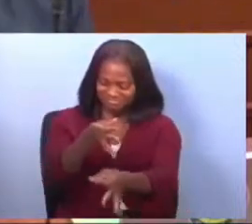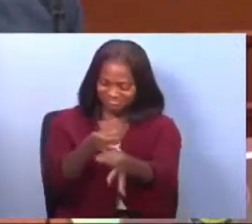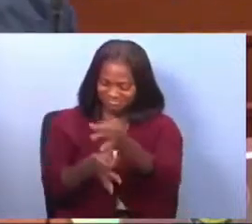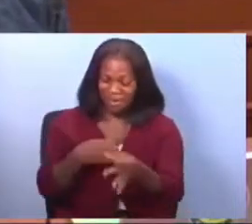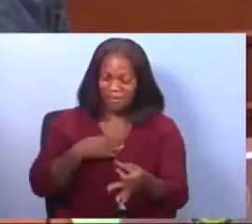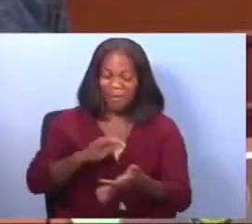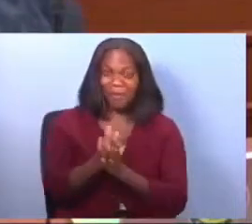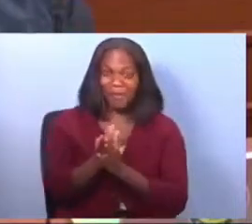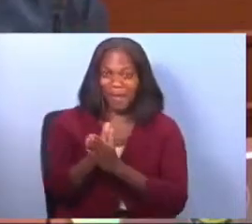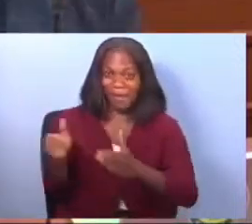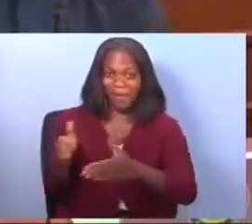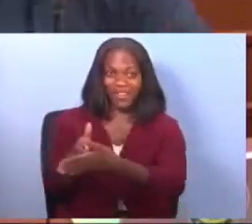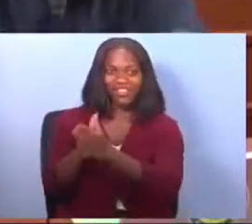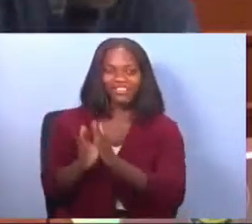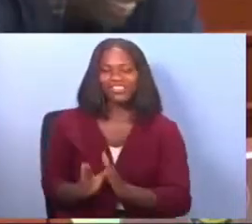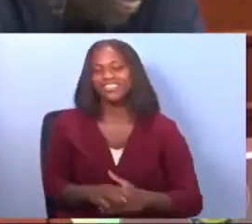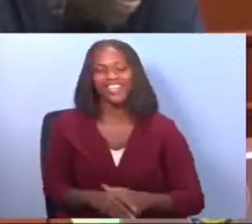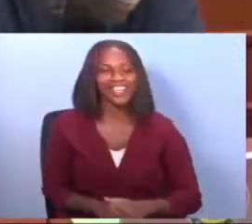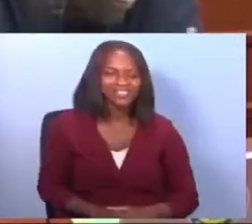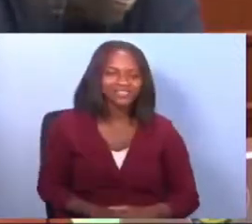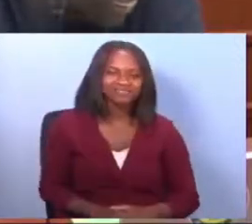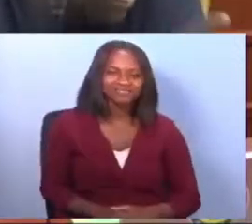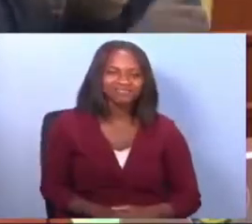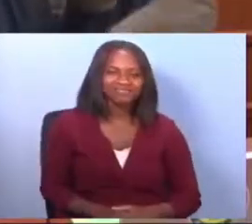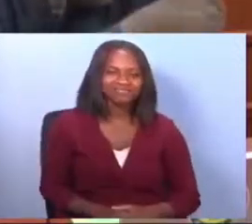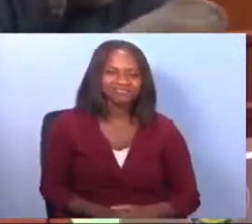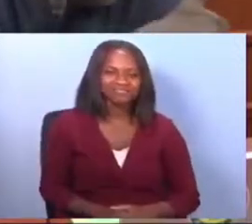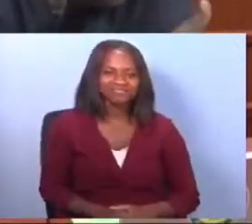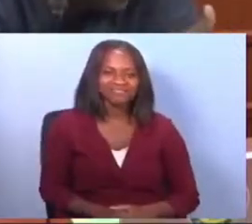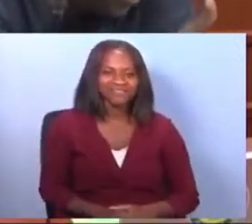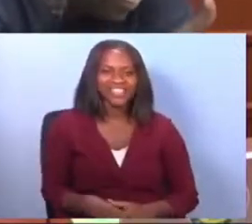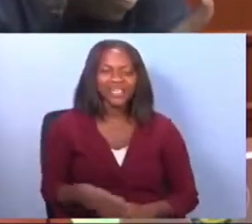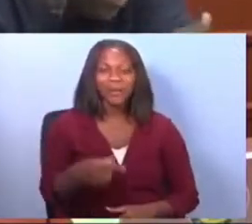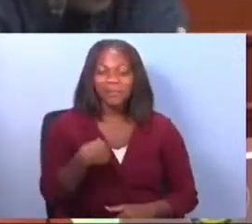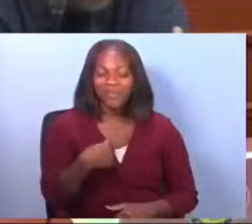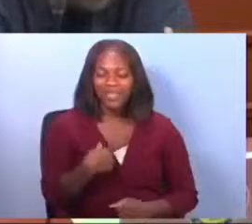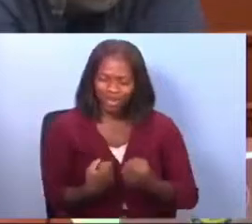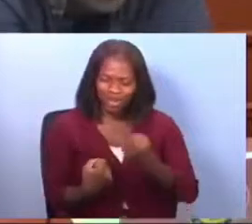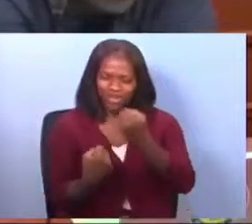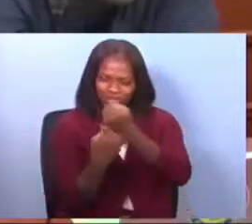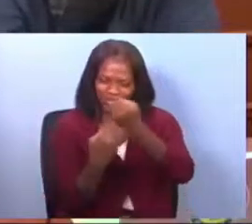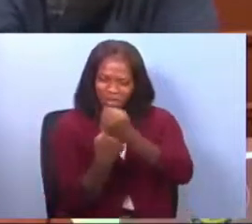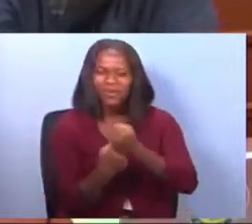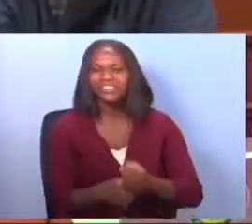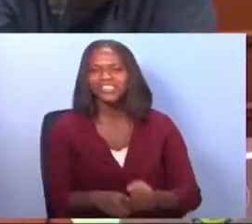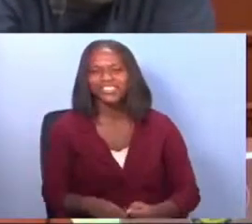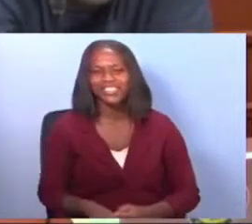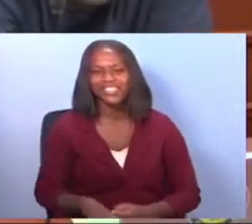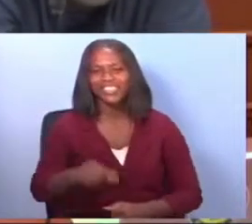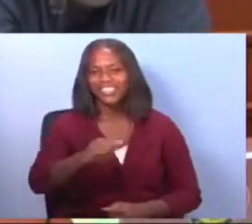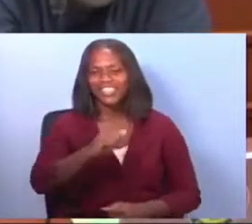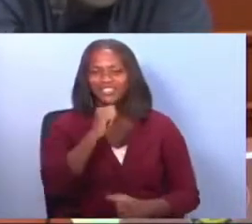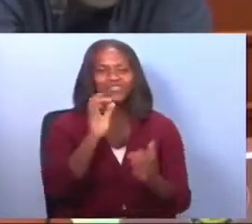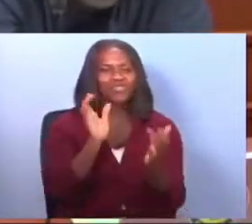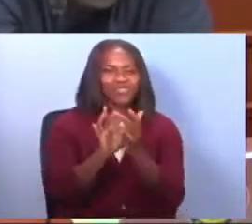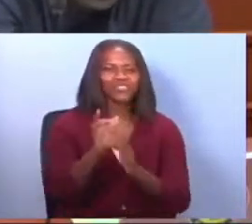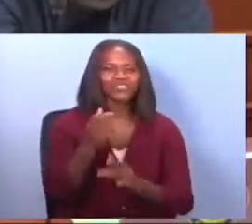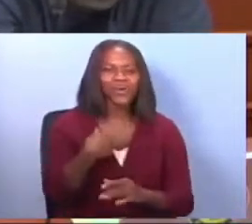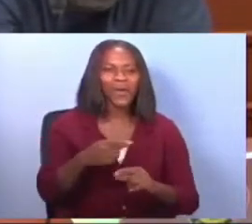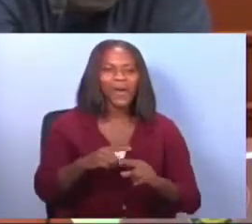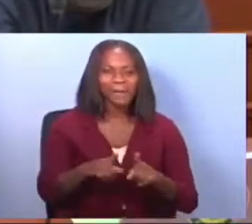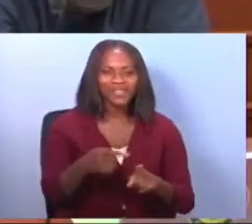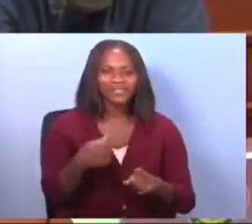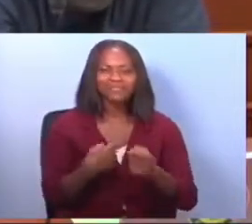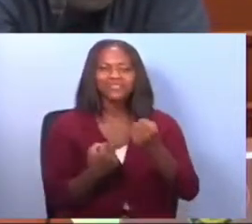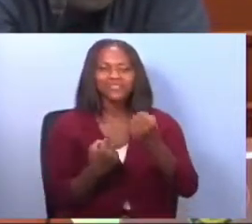Speaker, I'll be magnanimous. I will oblige him. Though he didn't consult me, I will